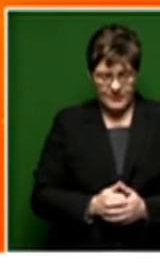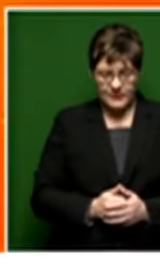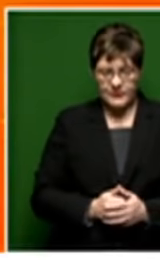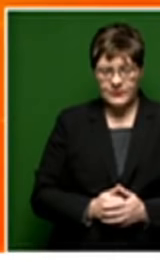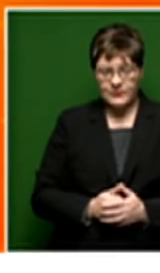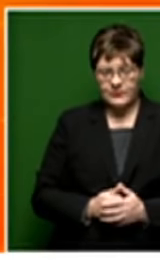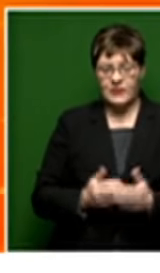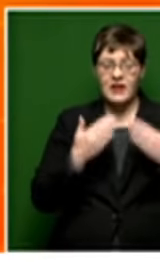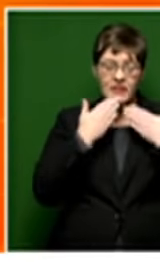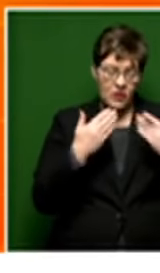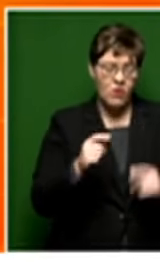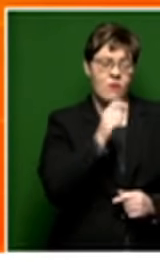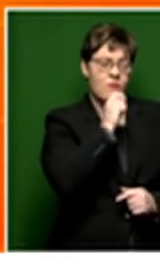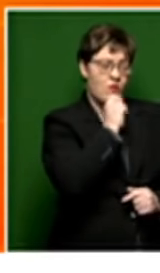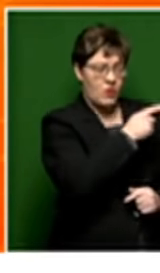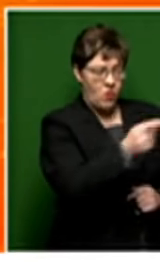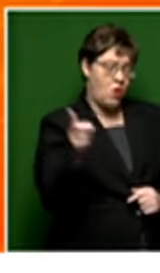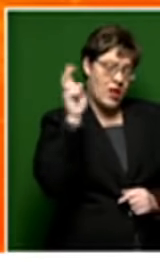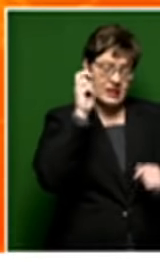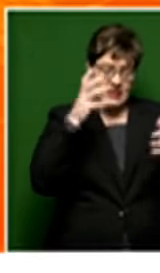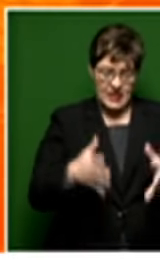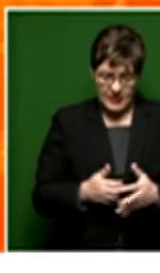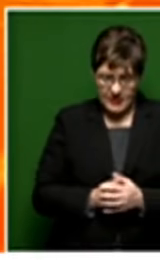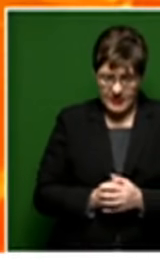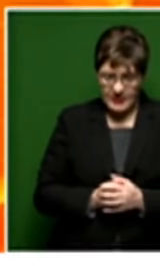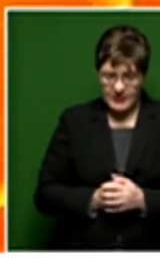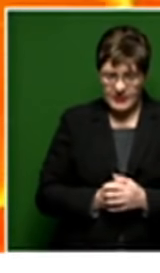Lee. All right. Good morning to all the listeners of